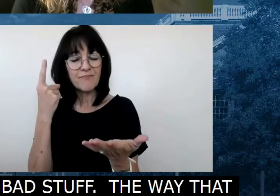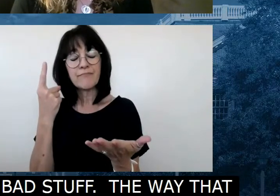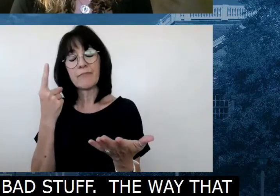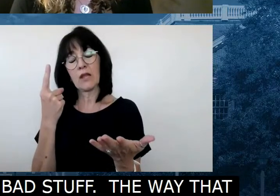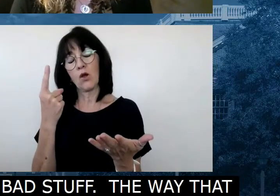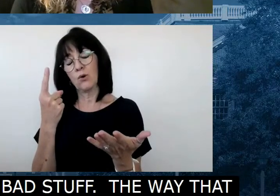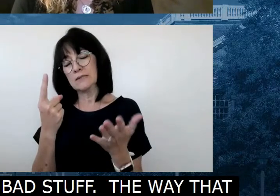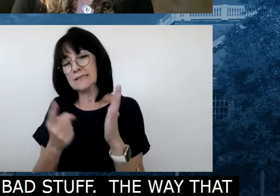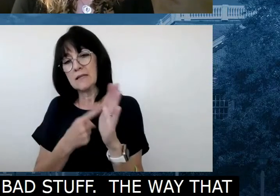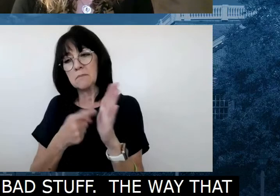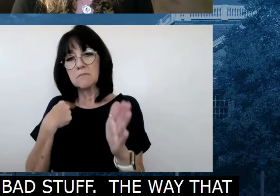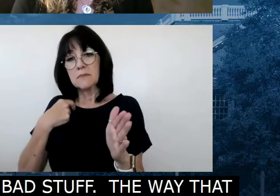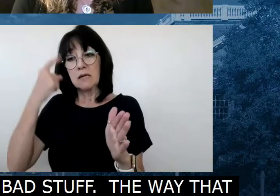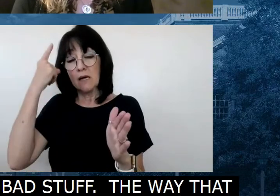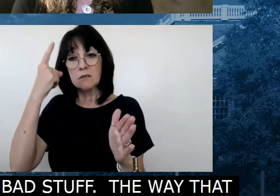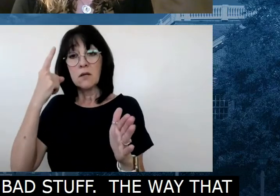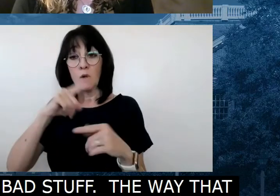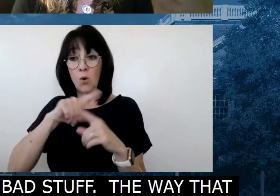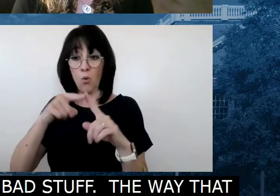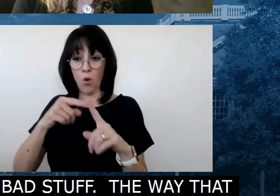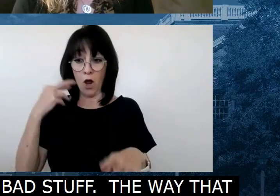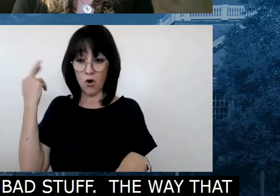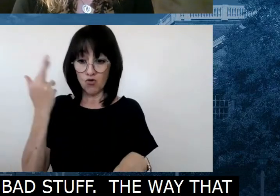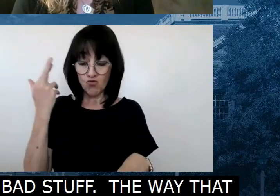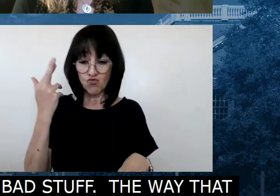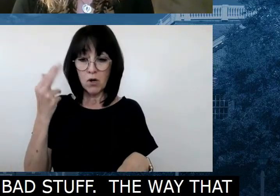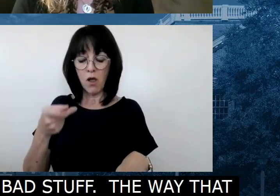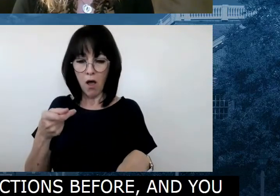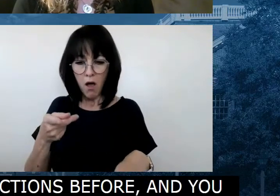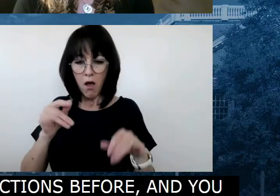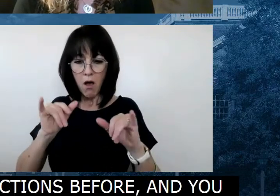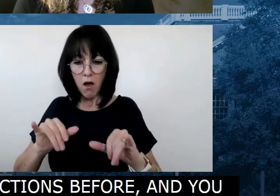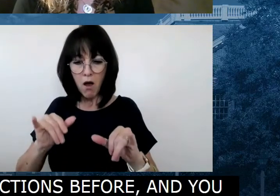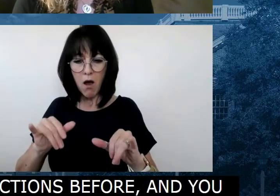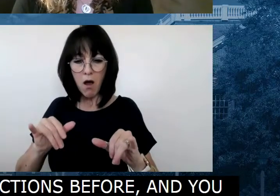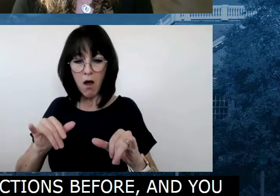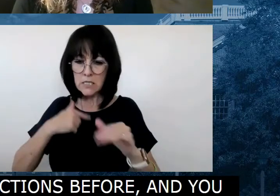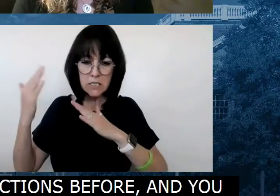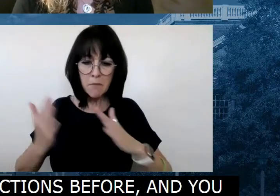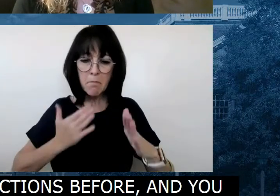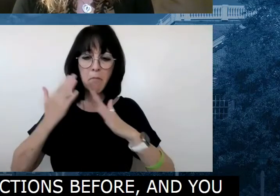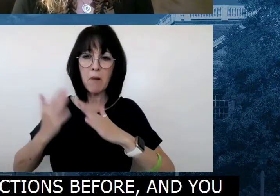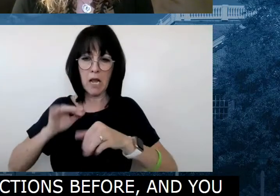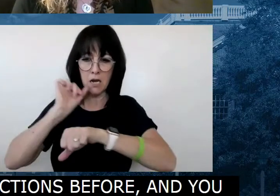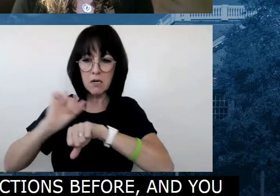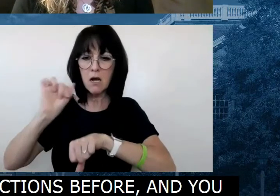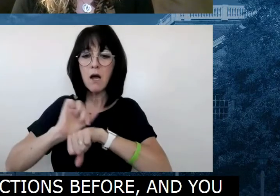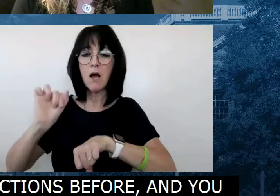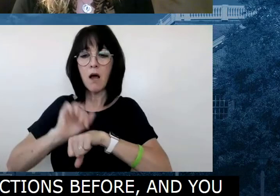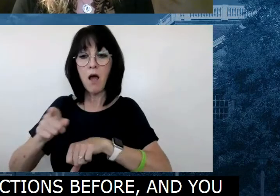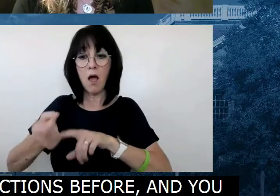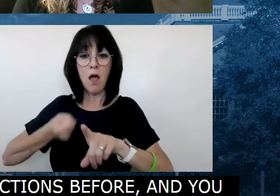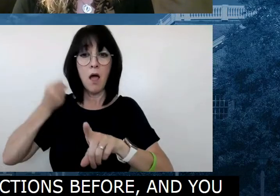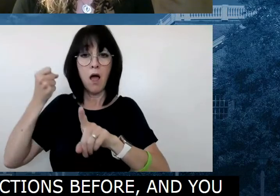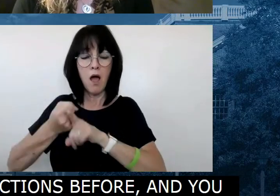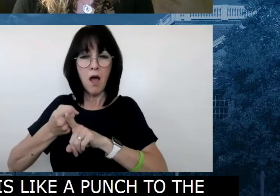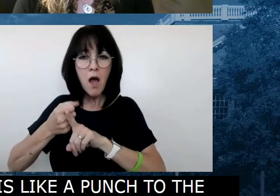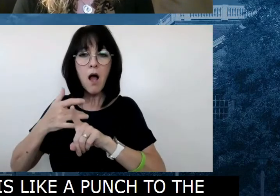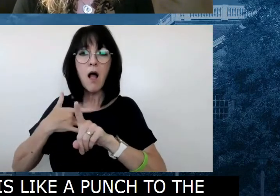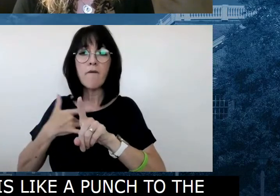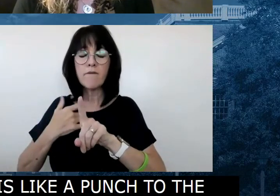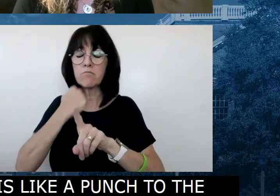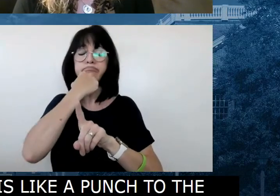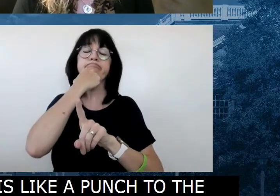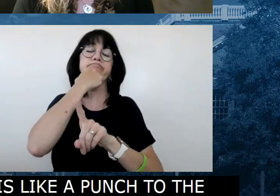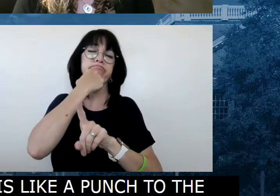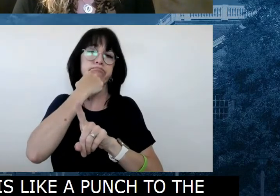a punch to the gut when you read something, because we put our heart and soul in the sacrifices the team's made that Dr.